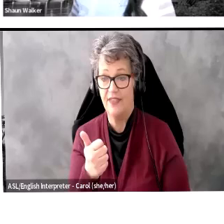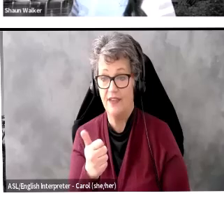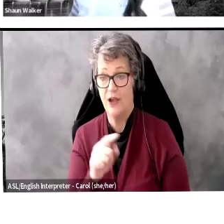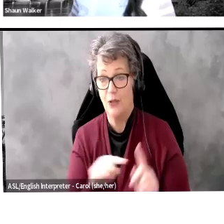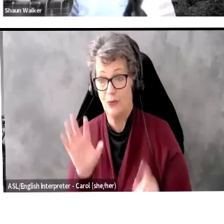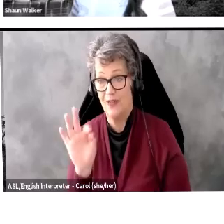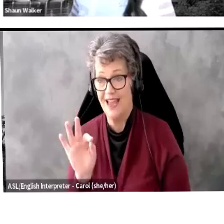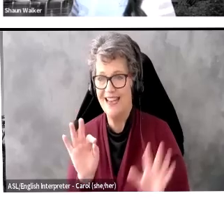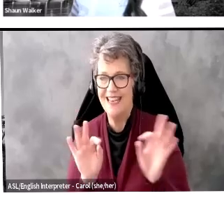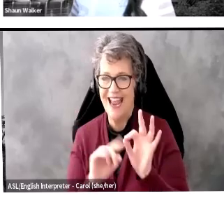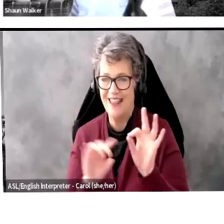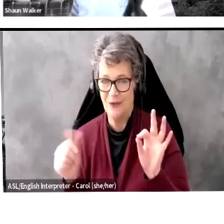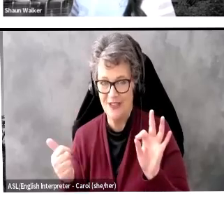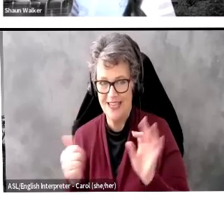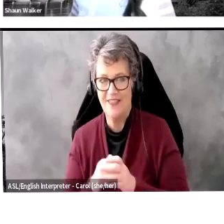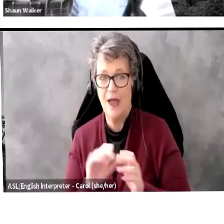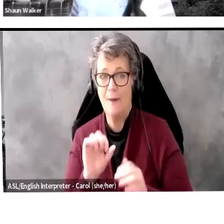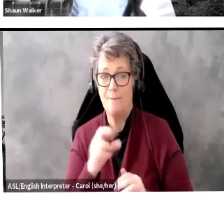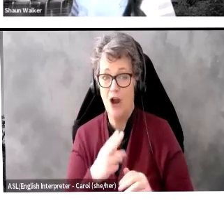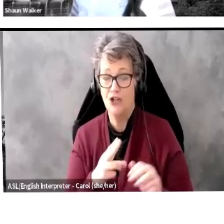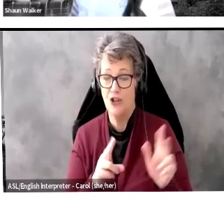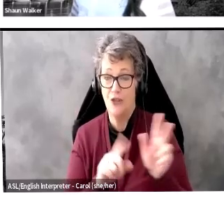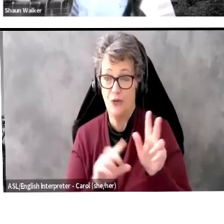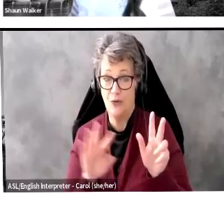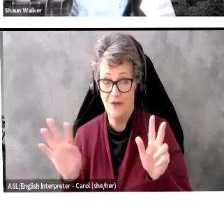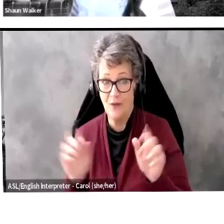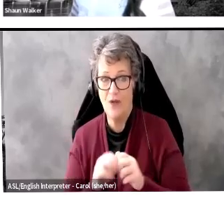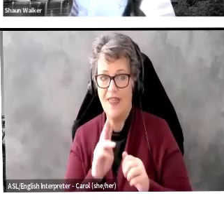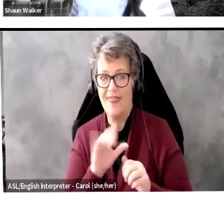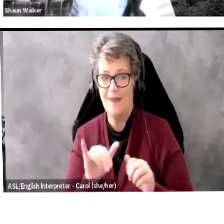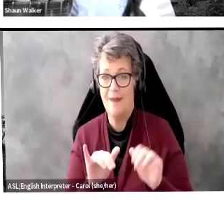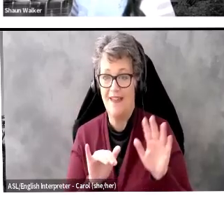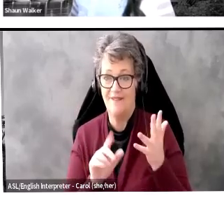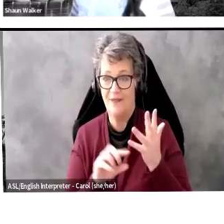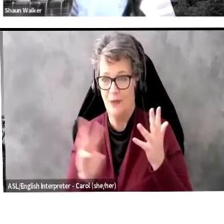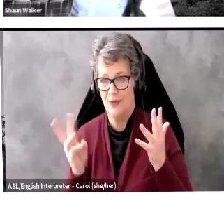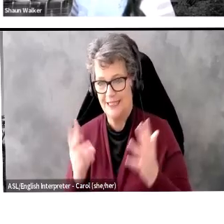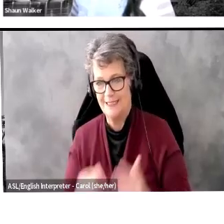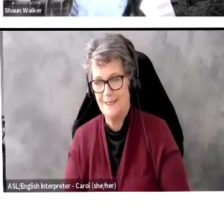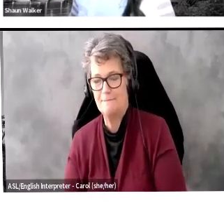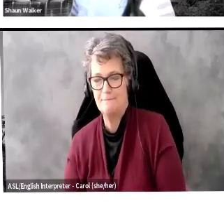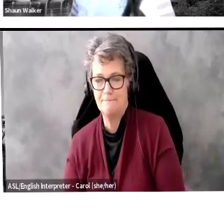9th, March 3rd through the 4th, and then May 5th through the 6th.